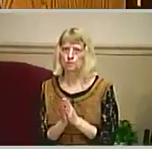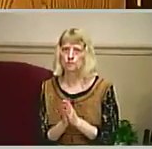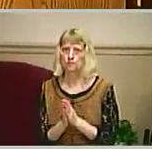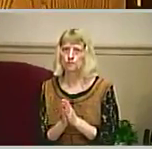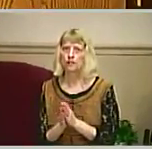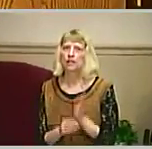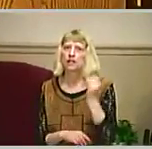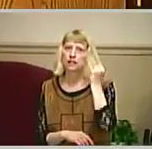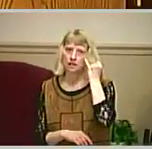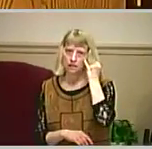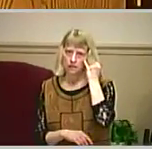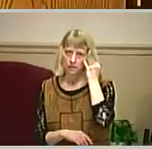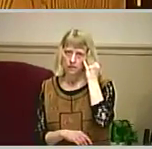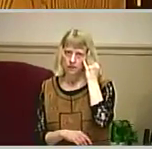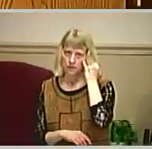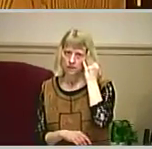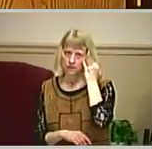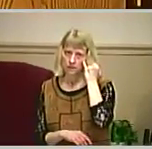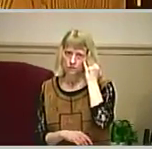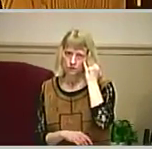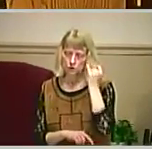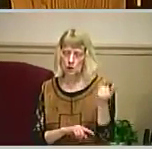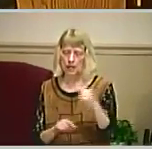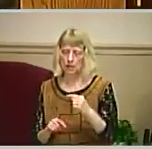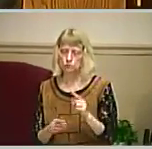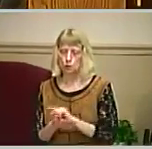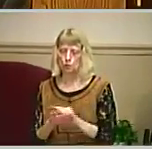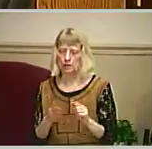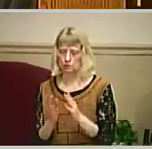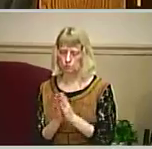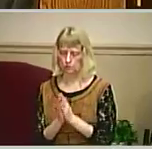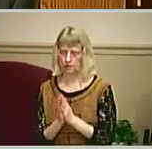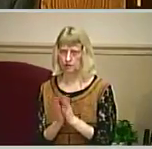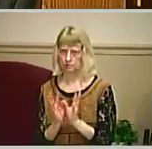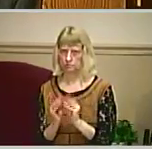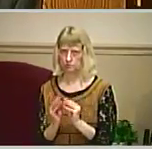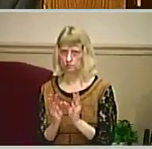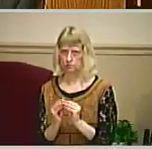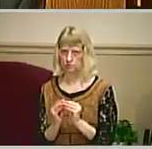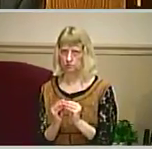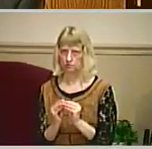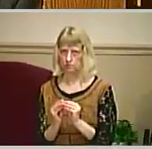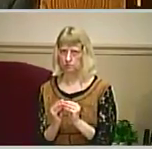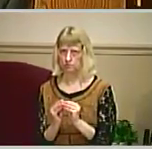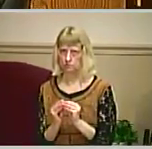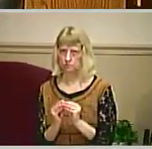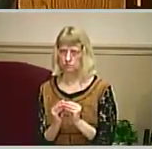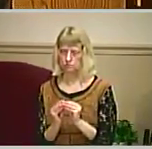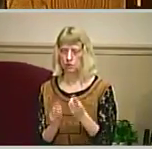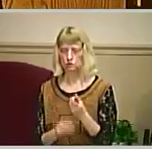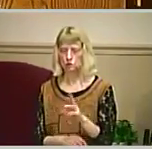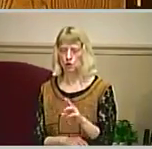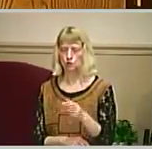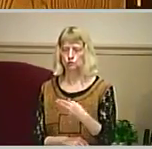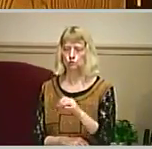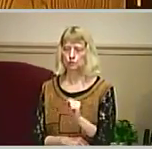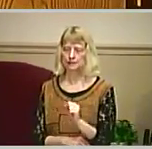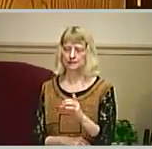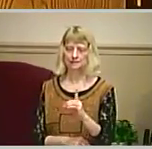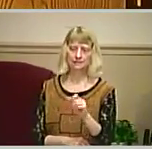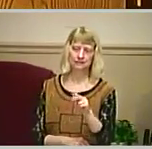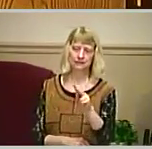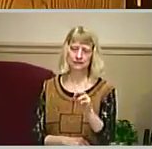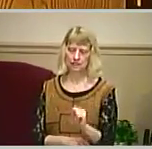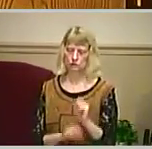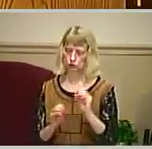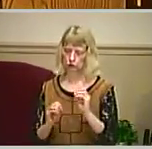you attended our week of prayer and our prayer conference that was so adequately taught by Dr. Chris Davis, you will